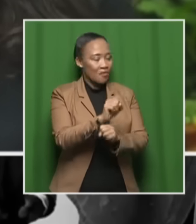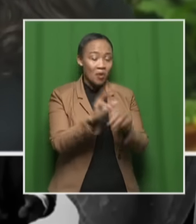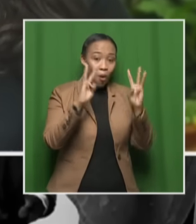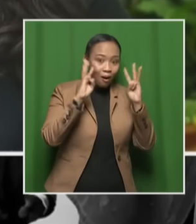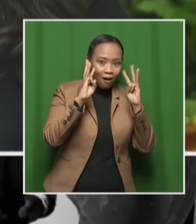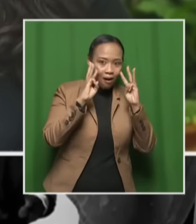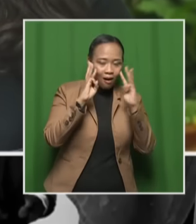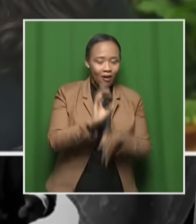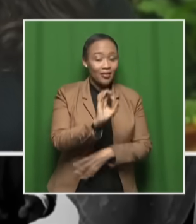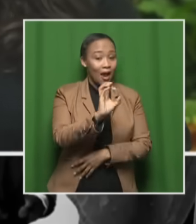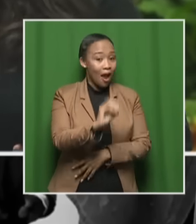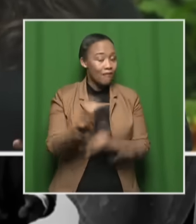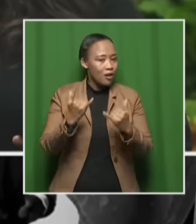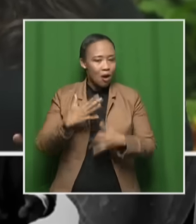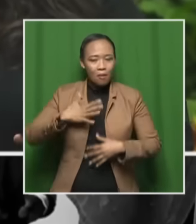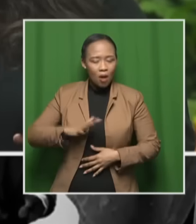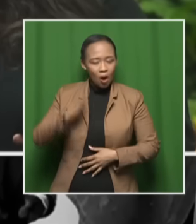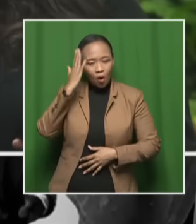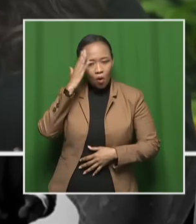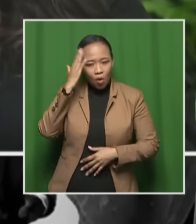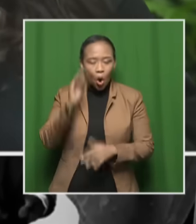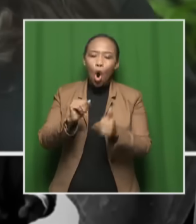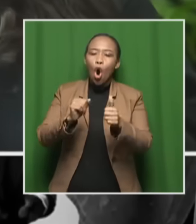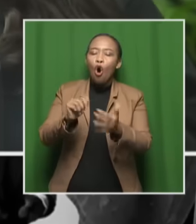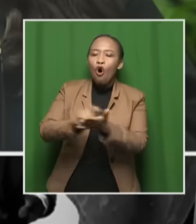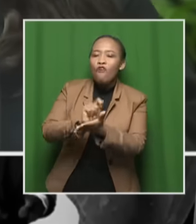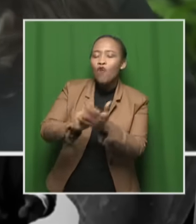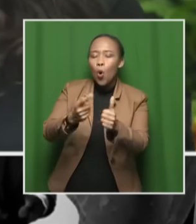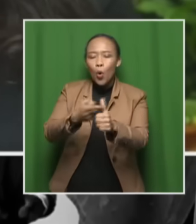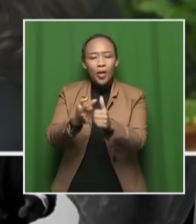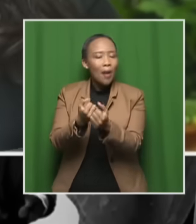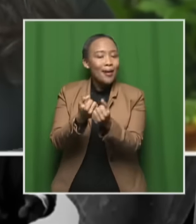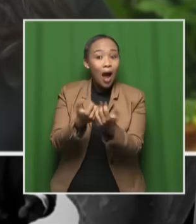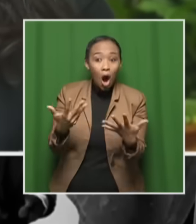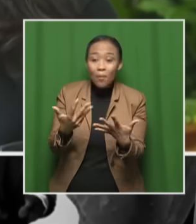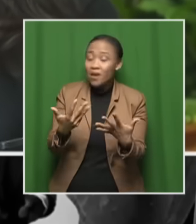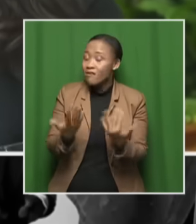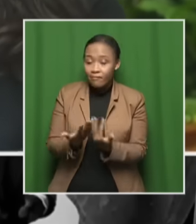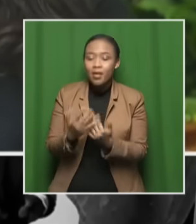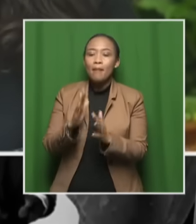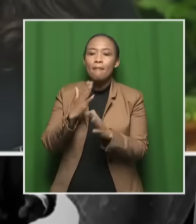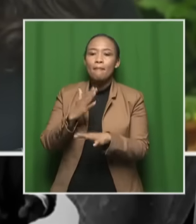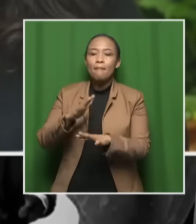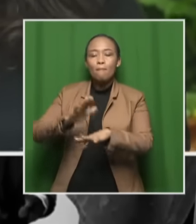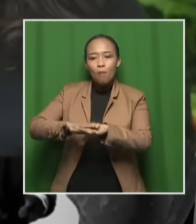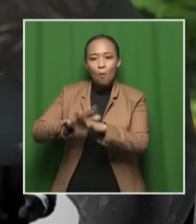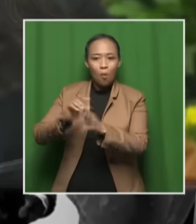but how are we looking now? How many votes counted? Talk to us about all of those details.